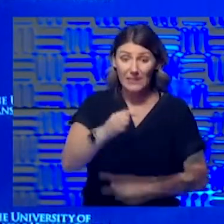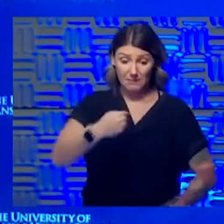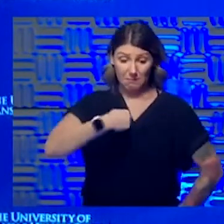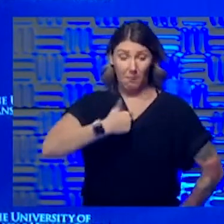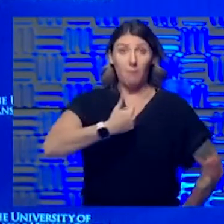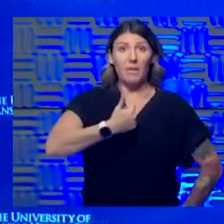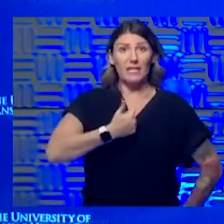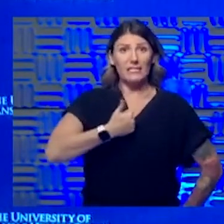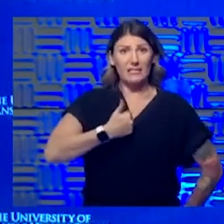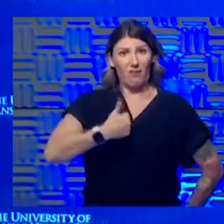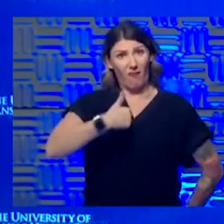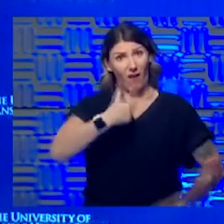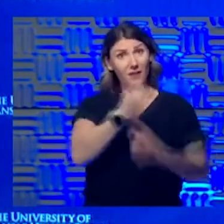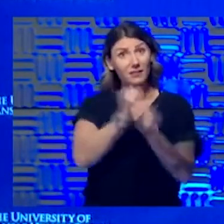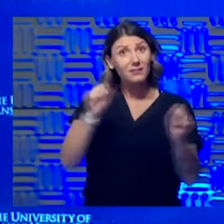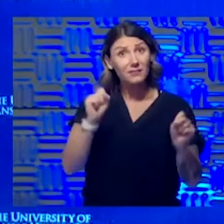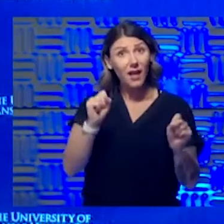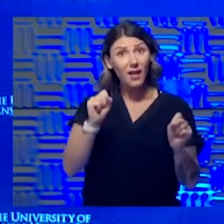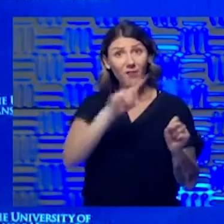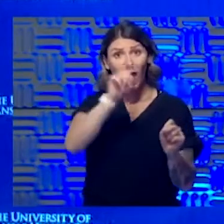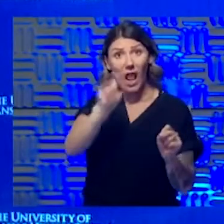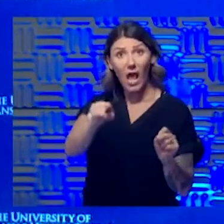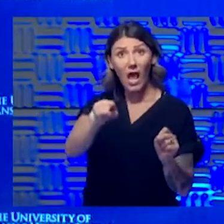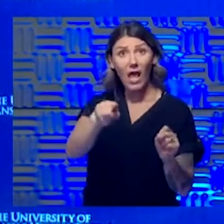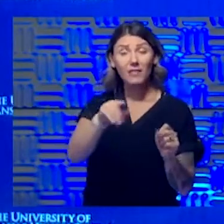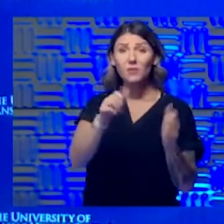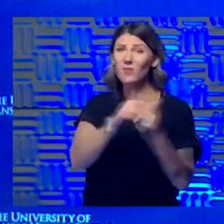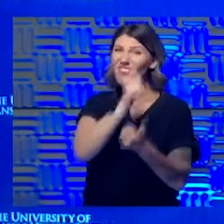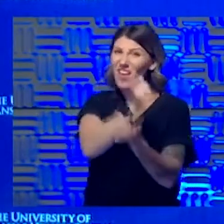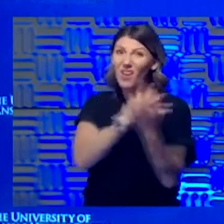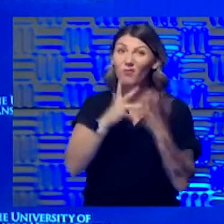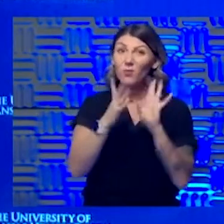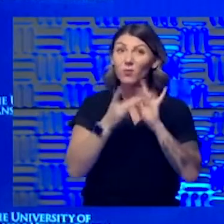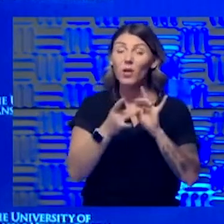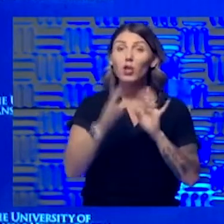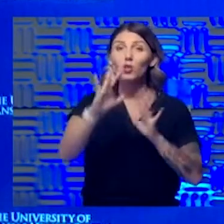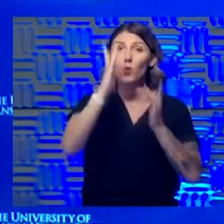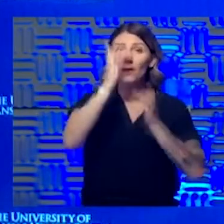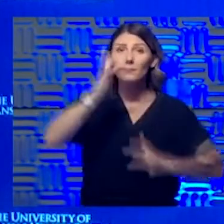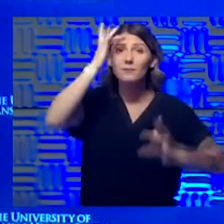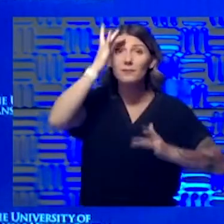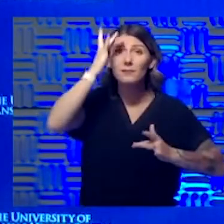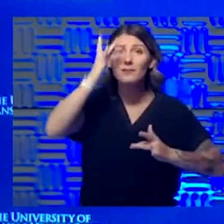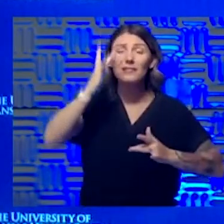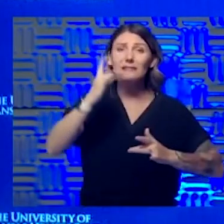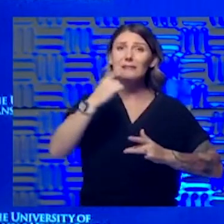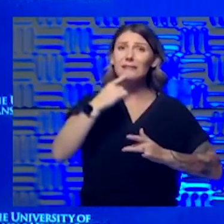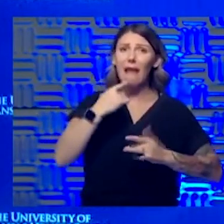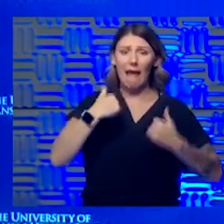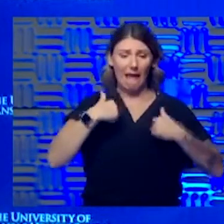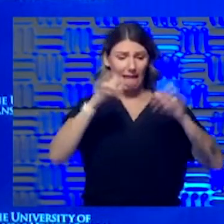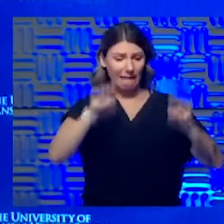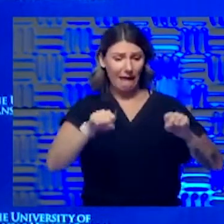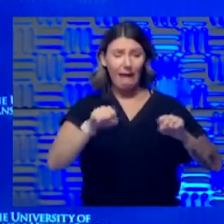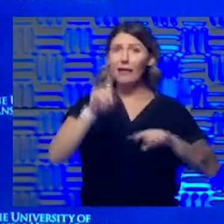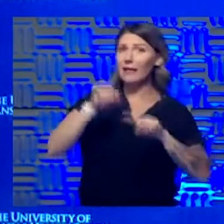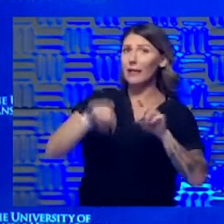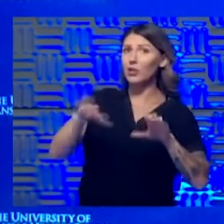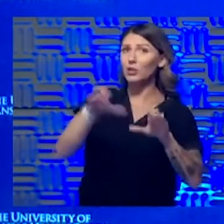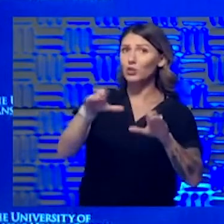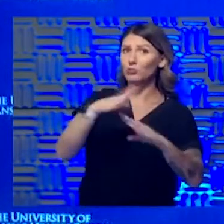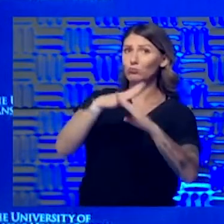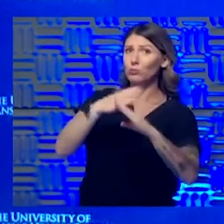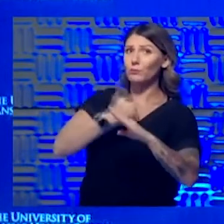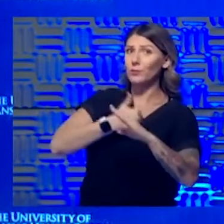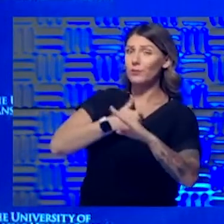of your circumstances and all the specifics of where you are with your disease, and say, here's what I can and can't do to protect myself at work. I